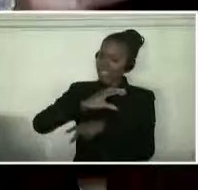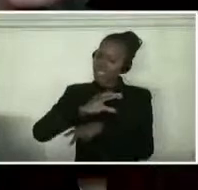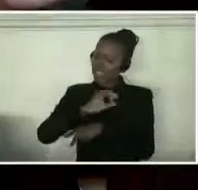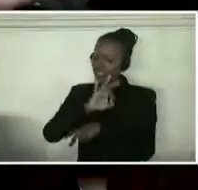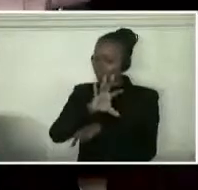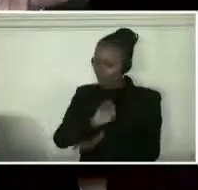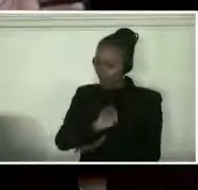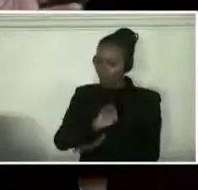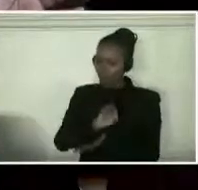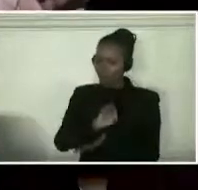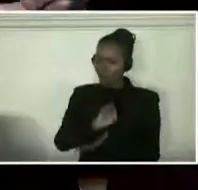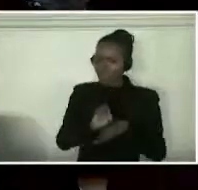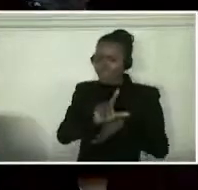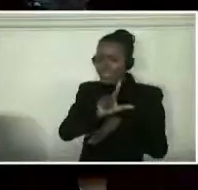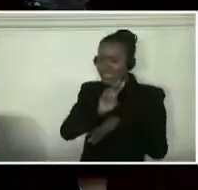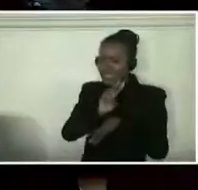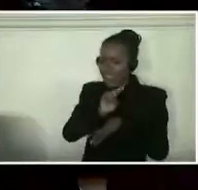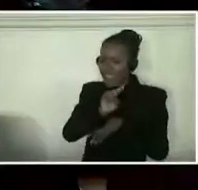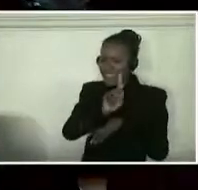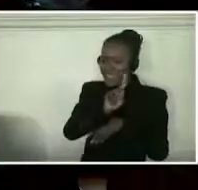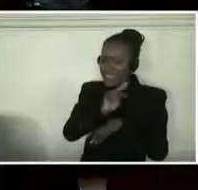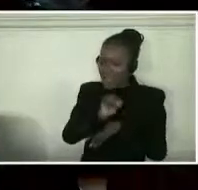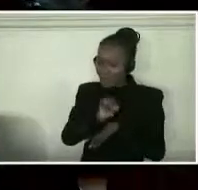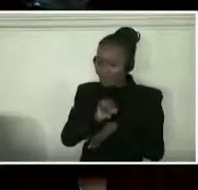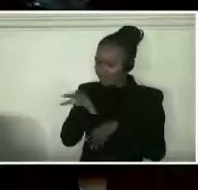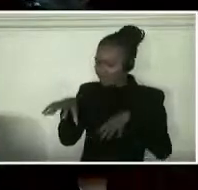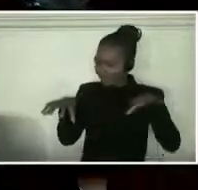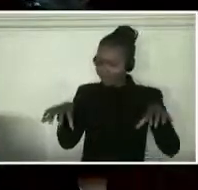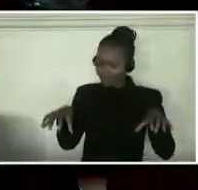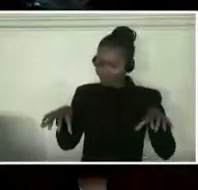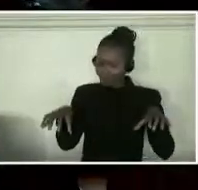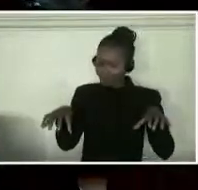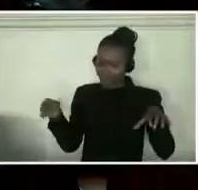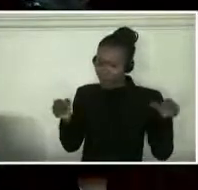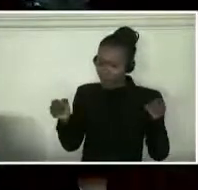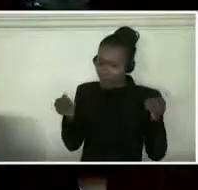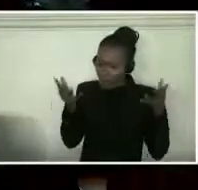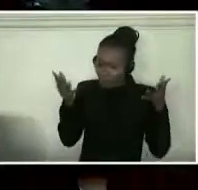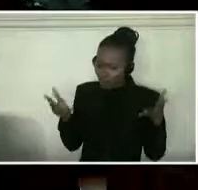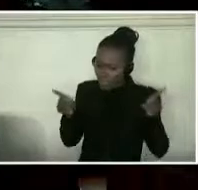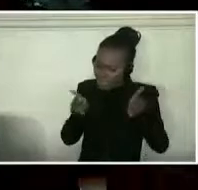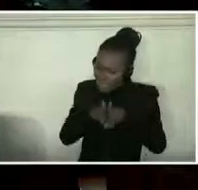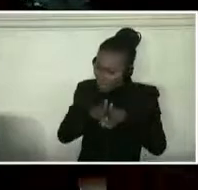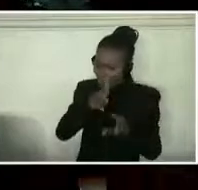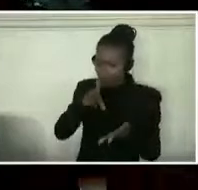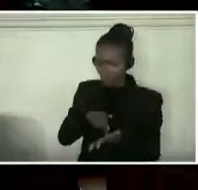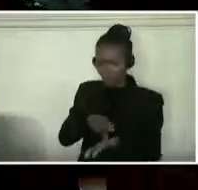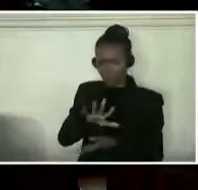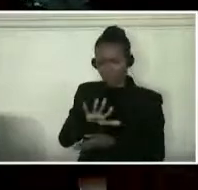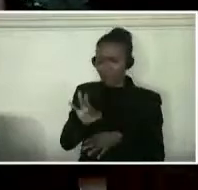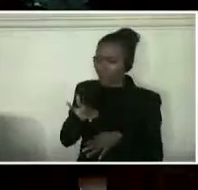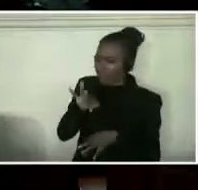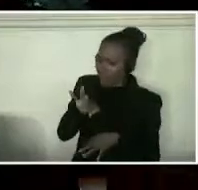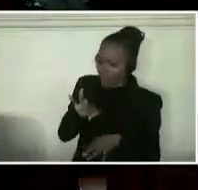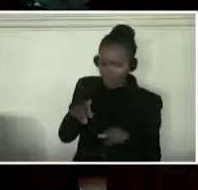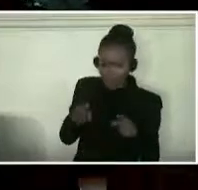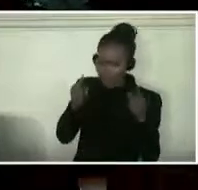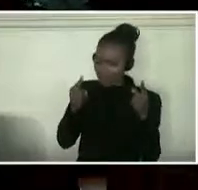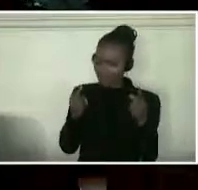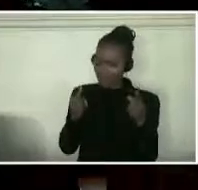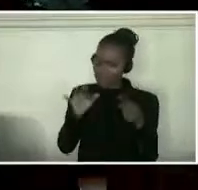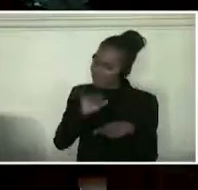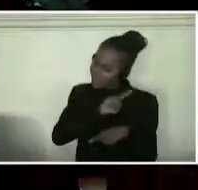within seven kilometers of each other as well as we are for talented cinema in accordance it is becoming a complex and even